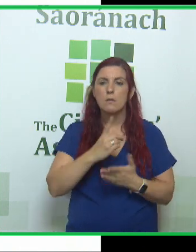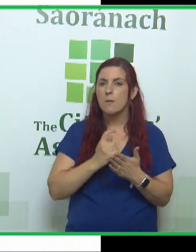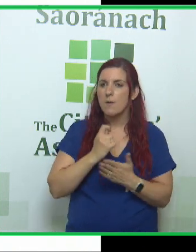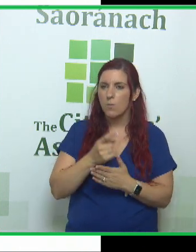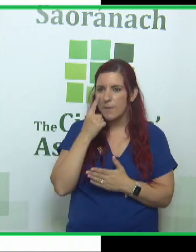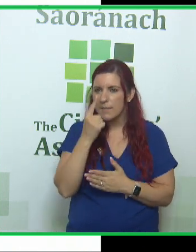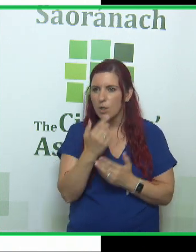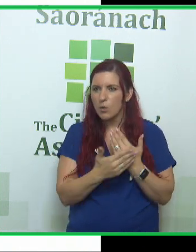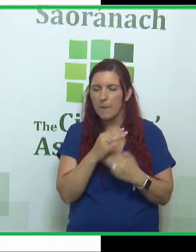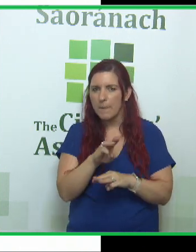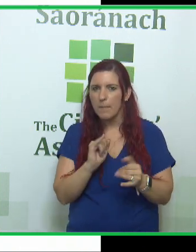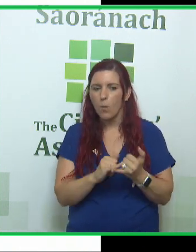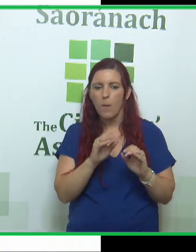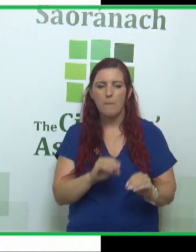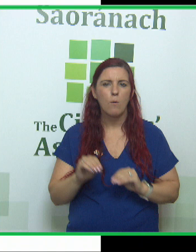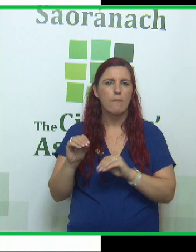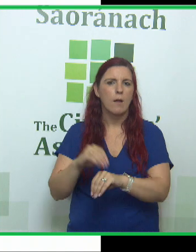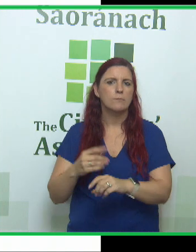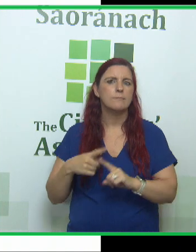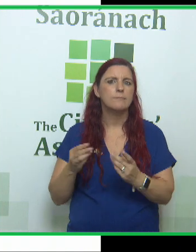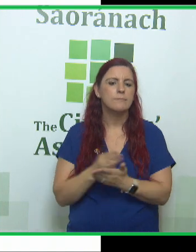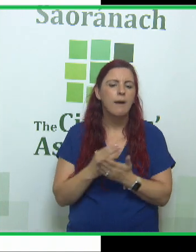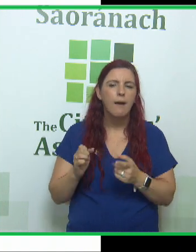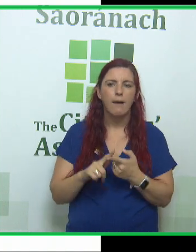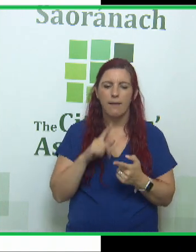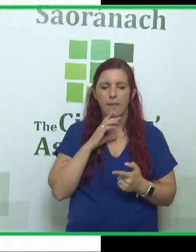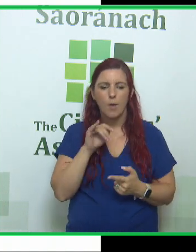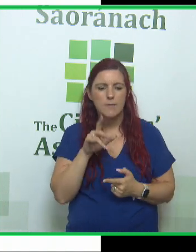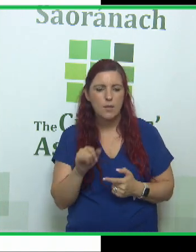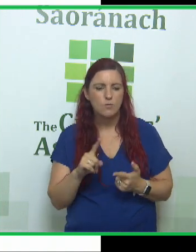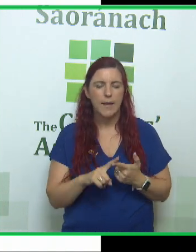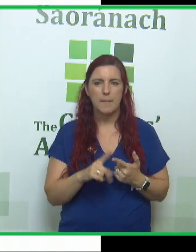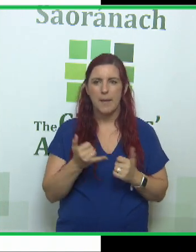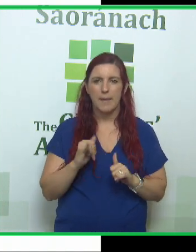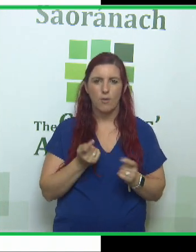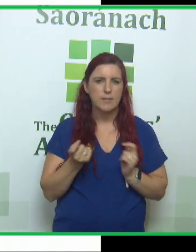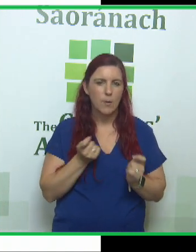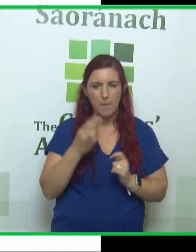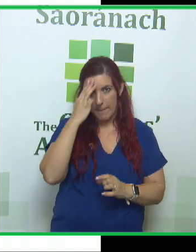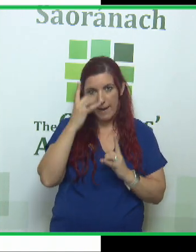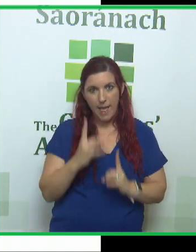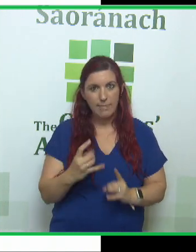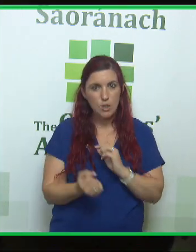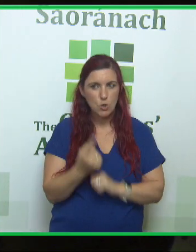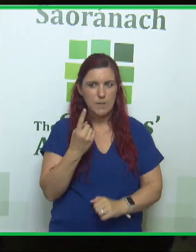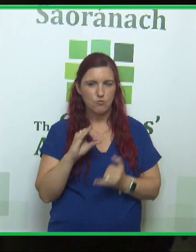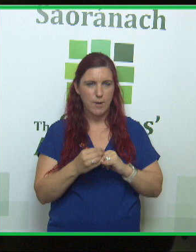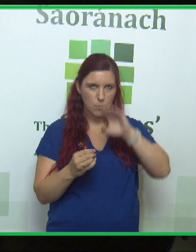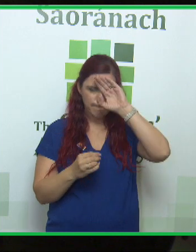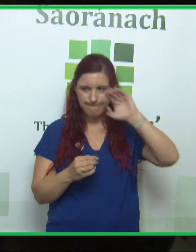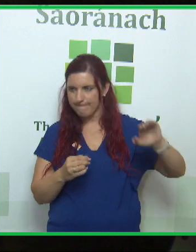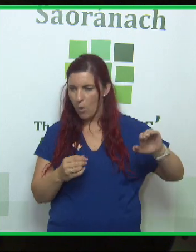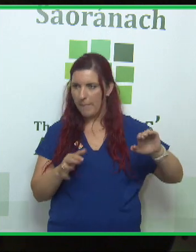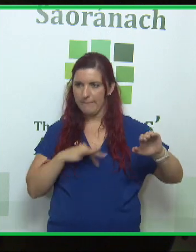young people who are moving on into the other sections then. Compensatory use, particularly if they have mental health difficulties or they think they don't fit in or